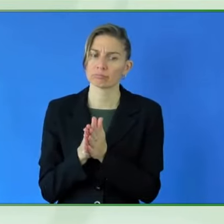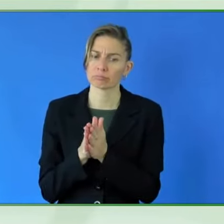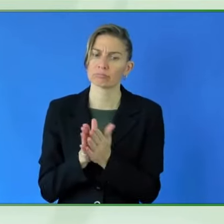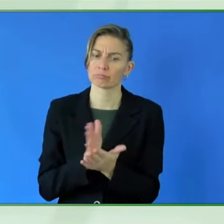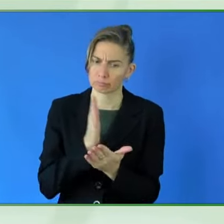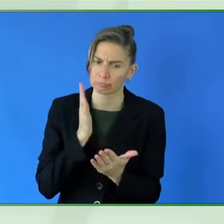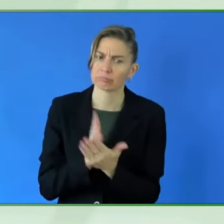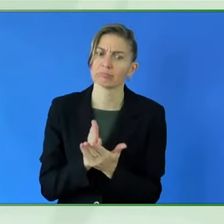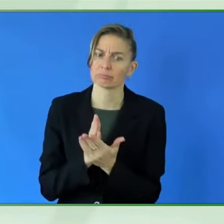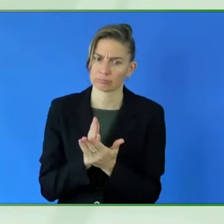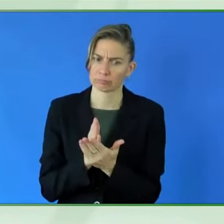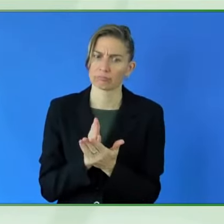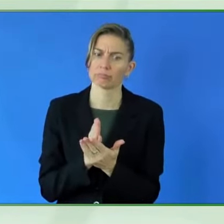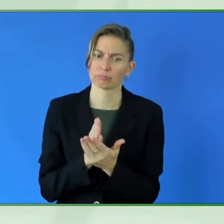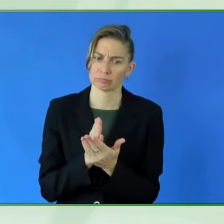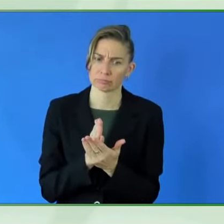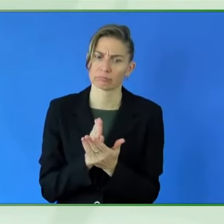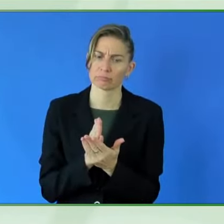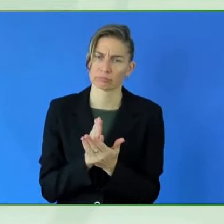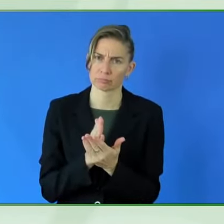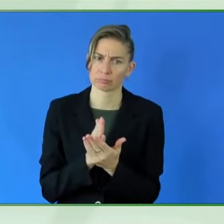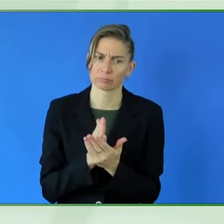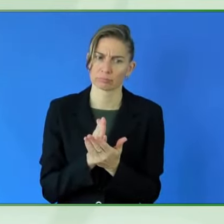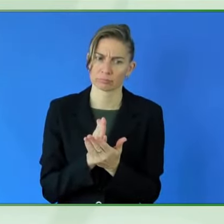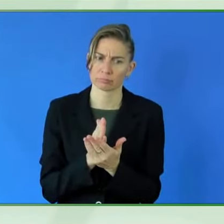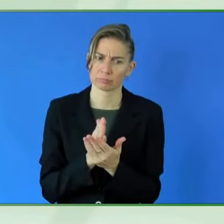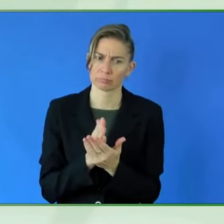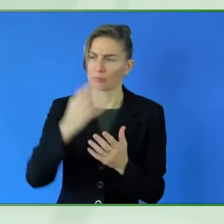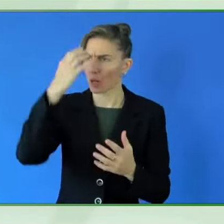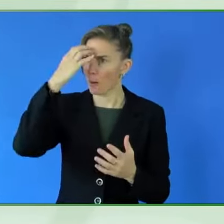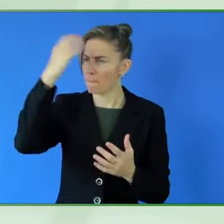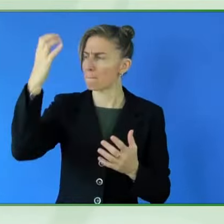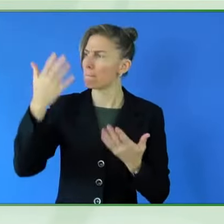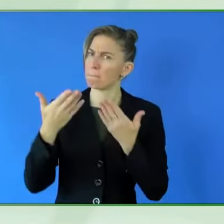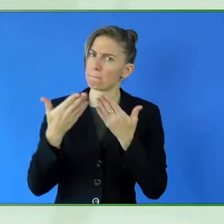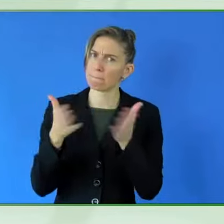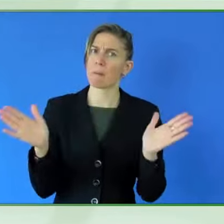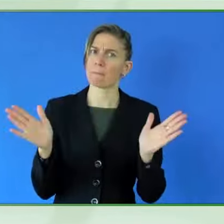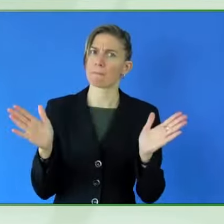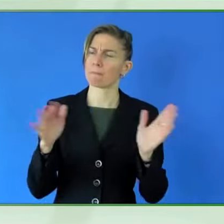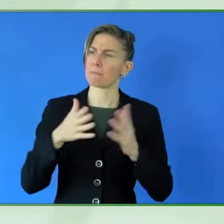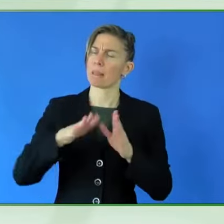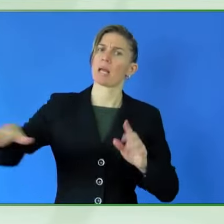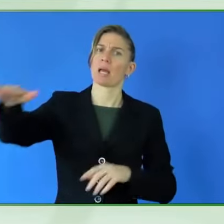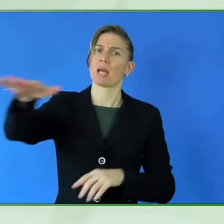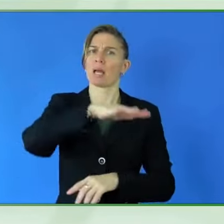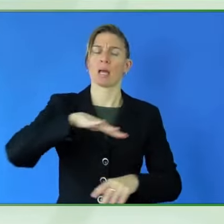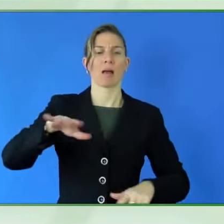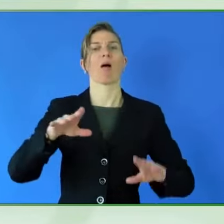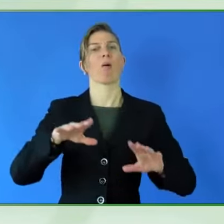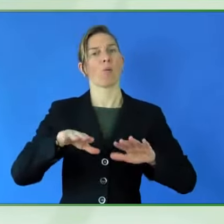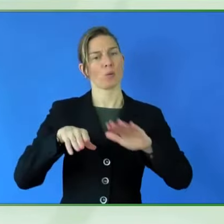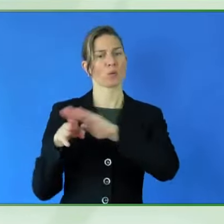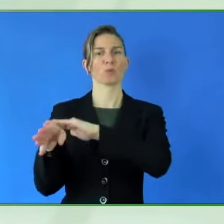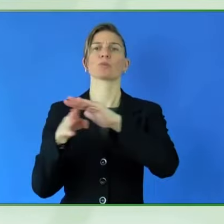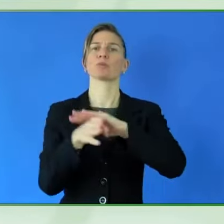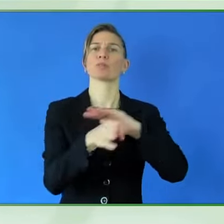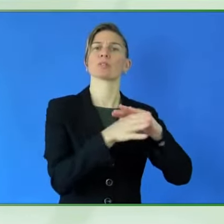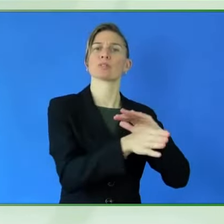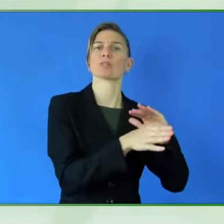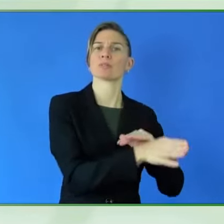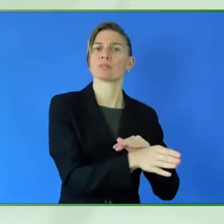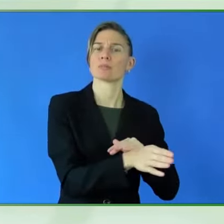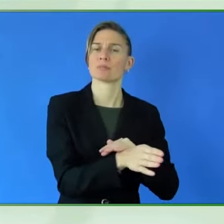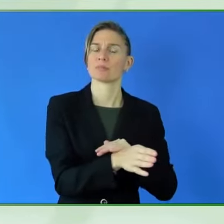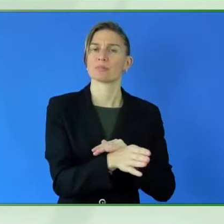places, public places, are accessible to all. So the variety of partners is